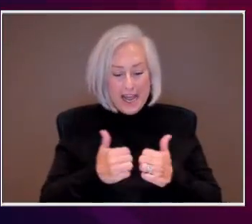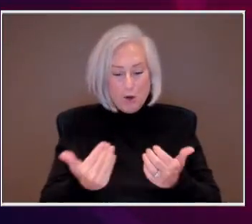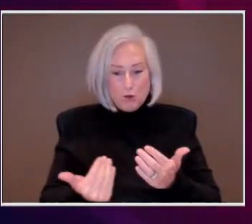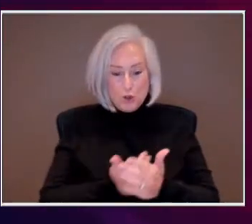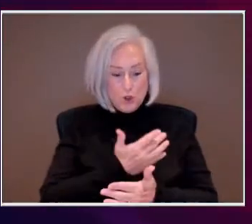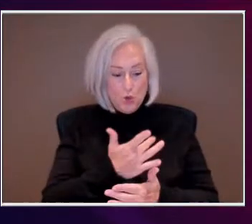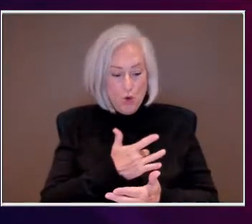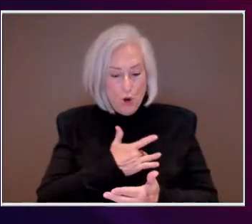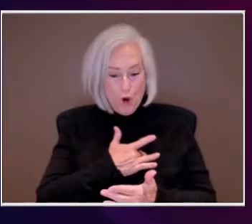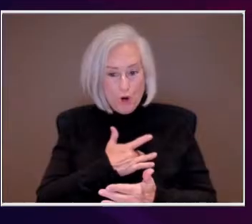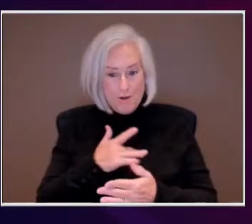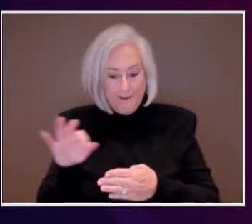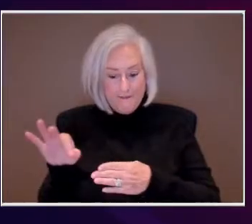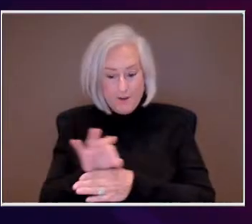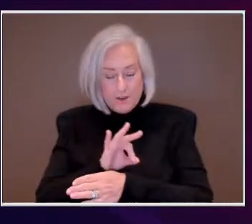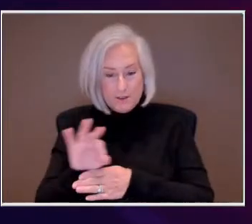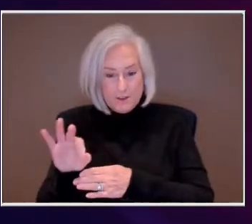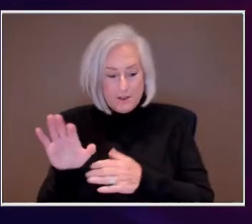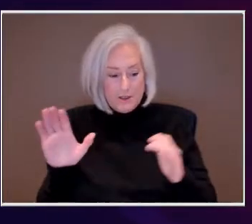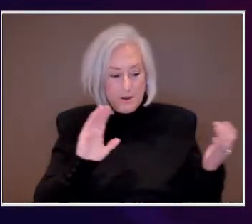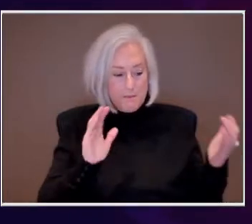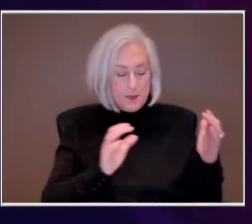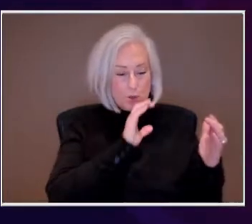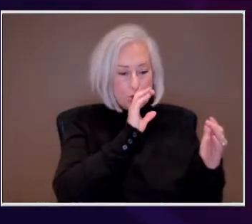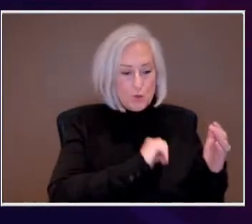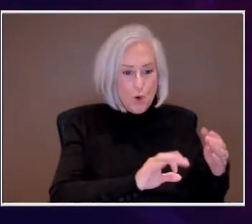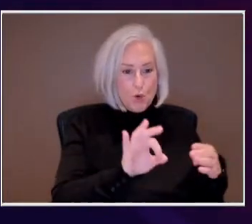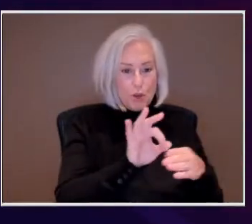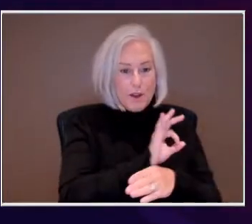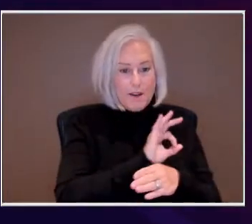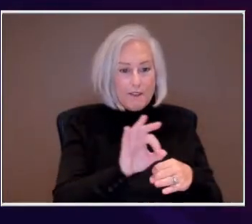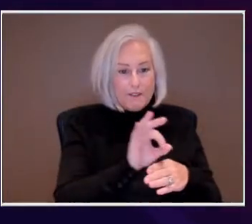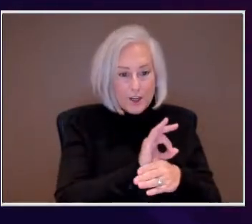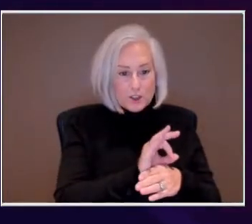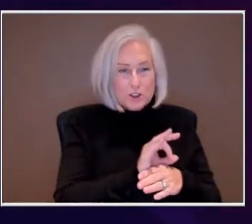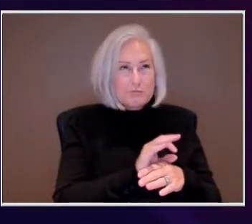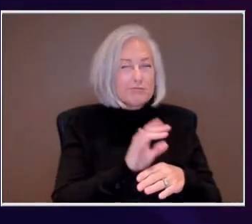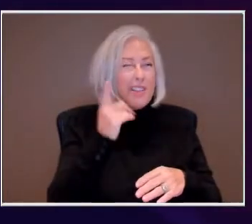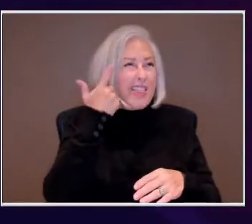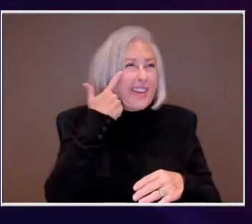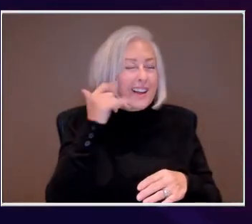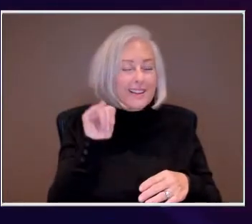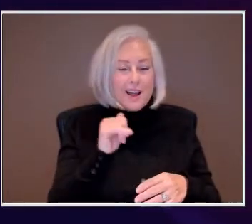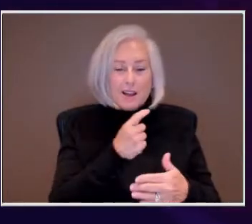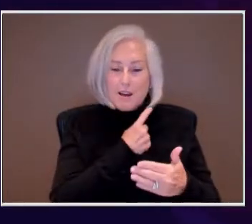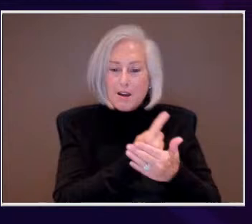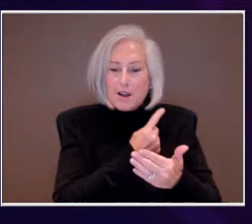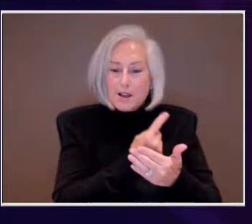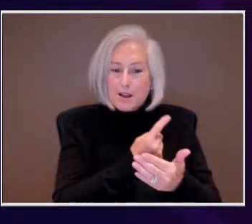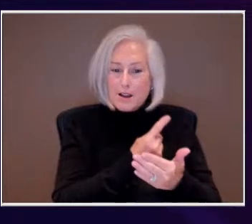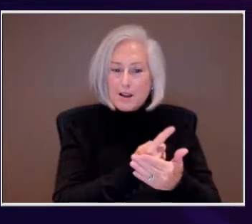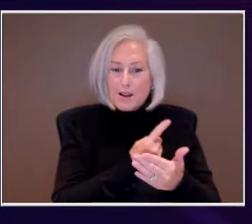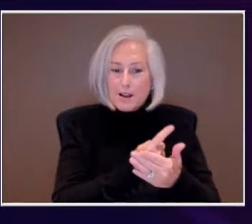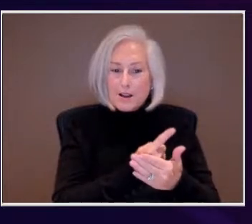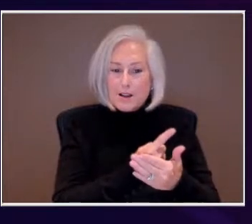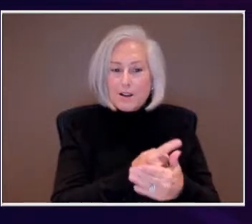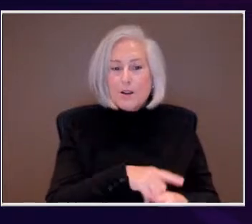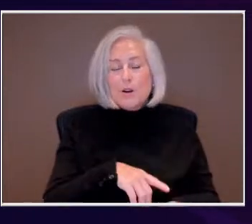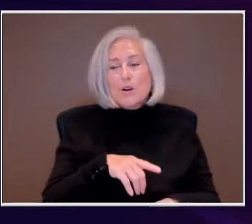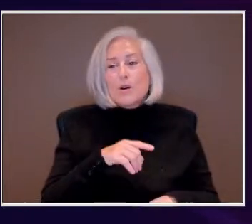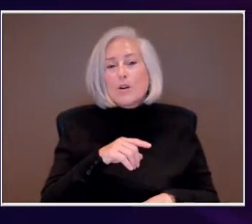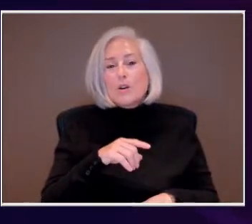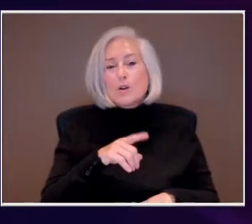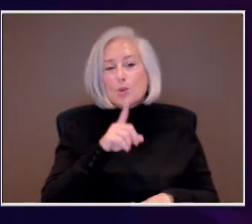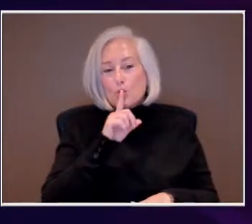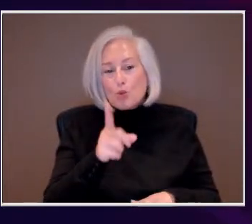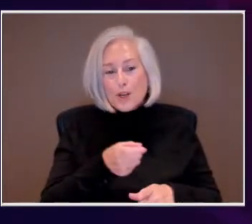the old heart, as heart rate, etc.? And Jeremy writes, joke's on you, I was actually